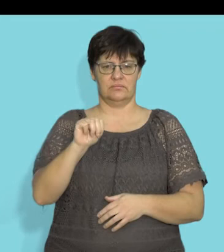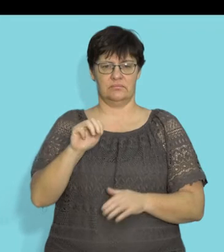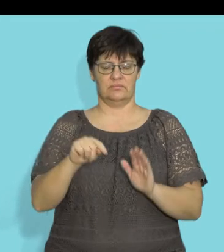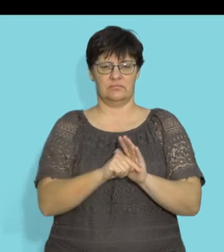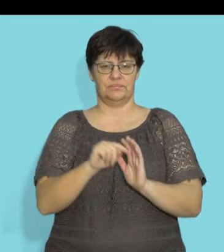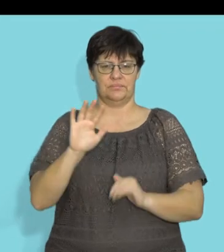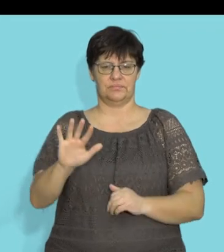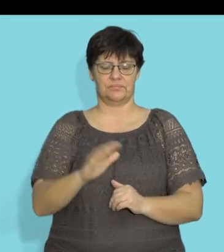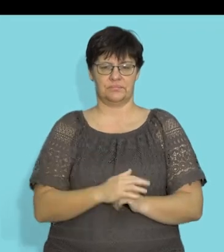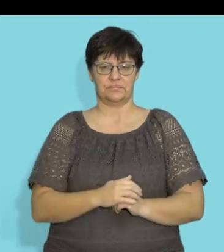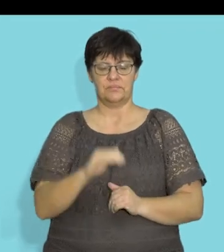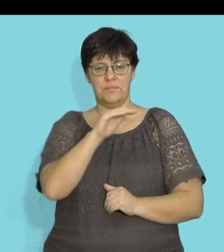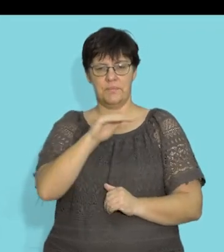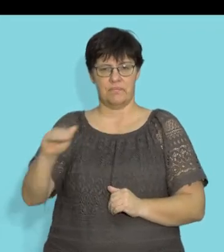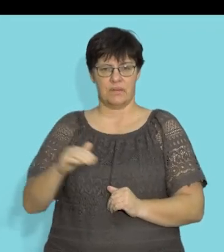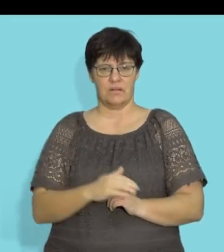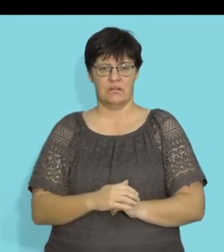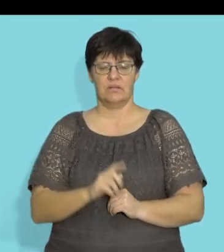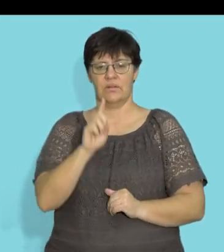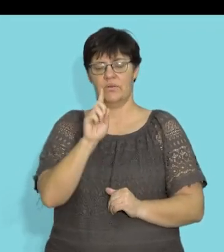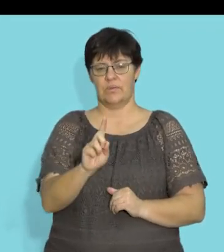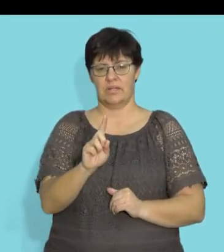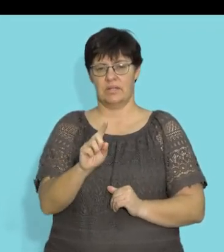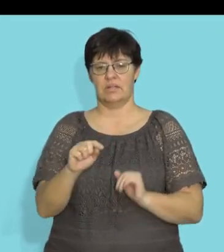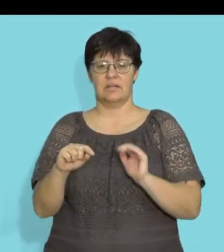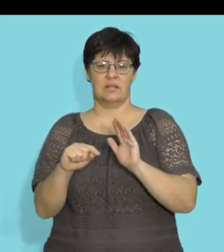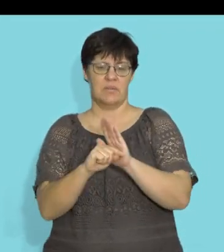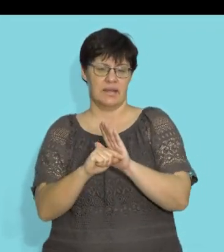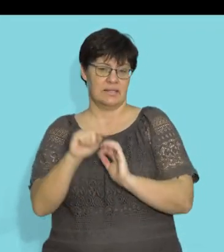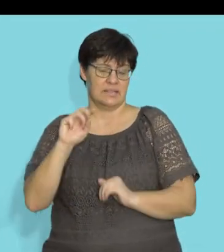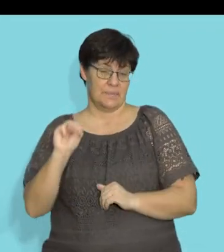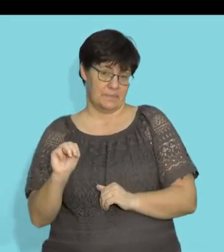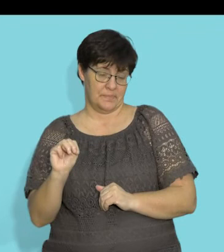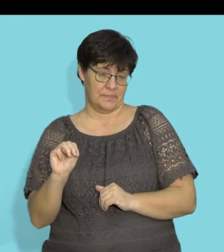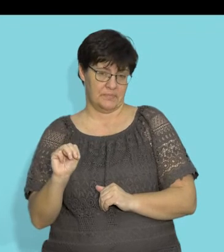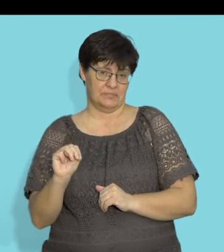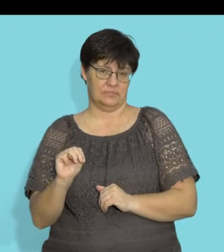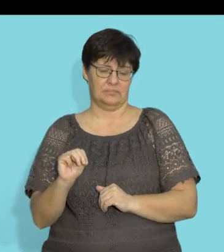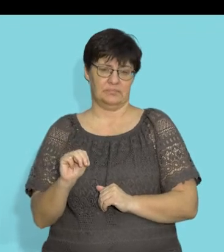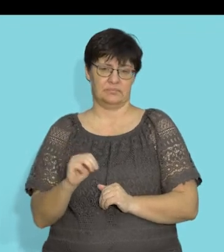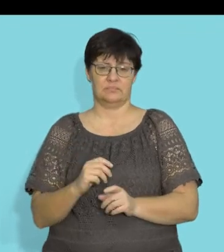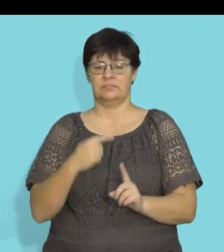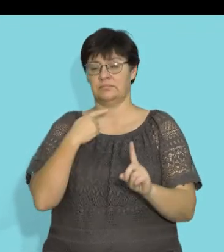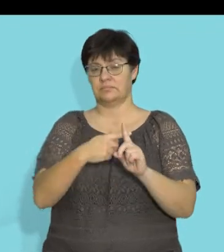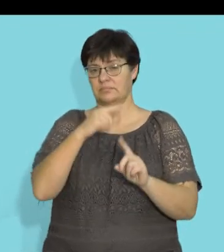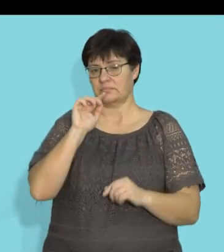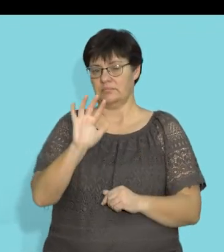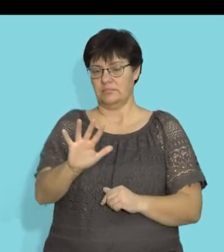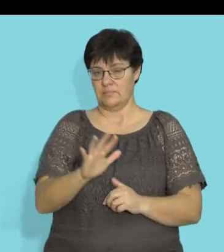minus 5 over 1 minus m plus